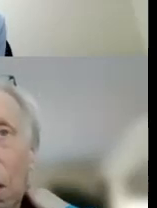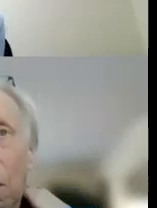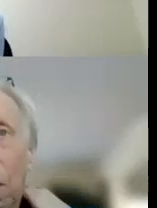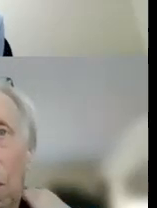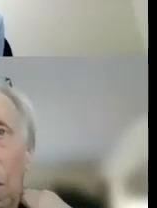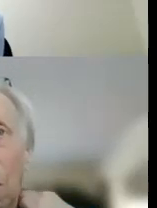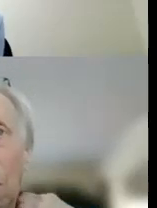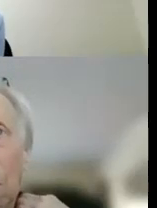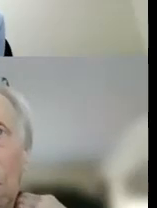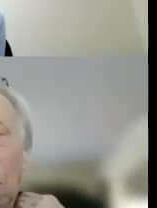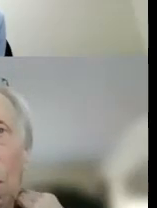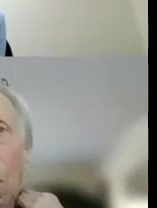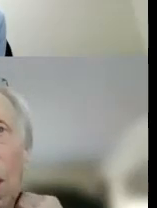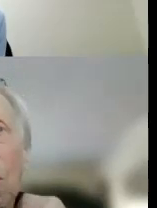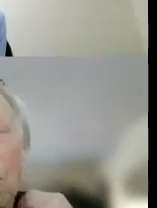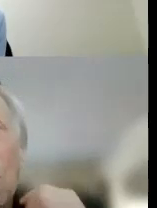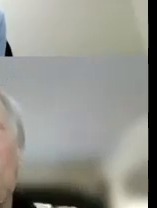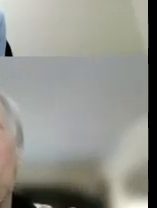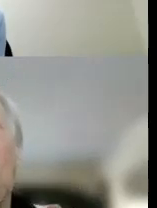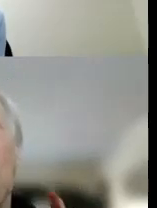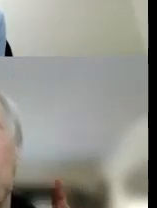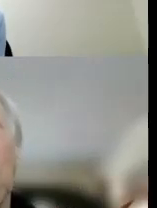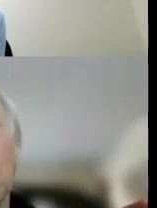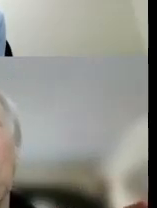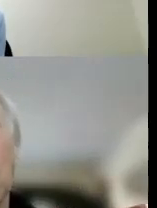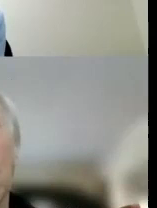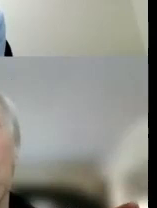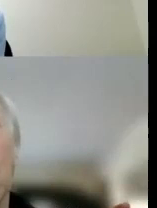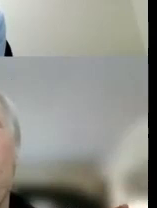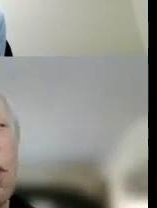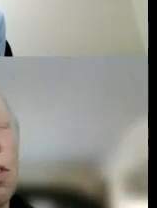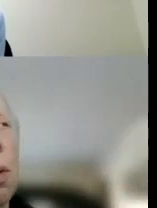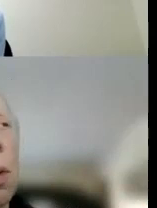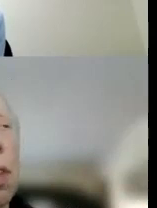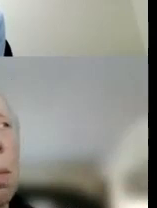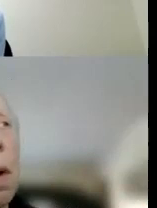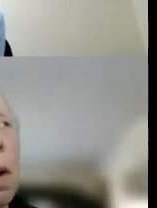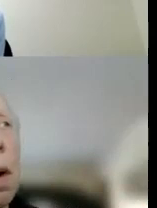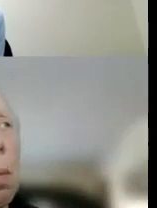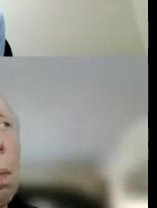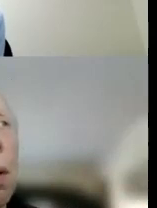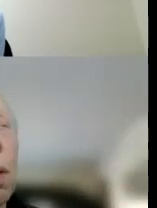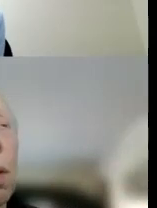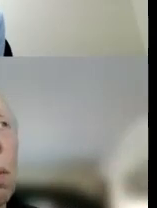of training. So one last question. There on one of the slides, it had to do with the